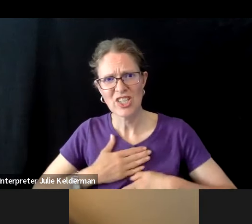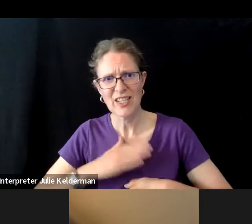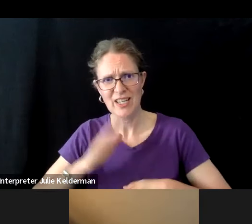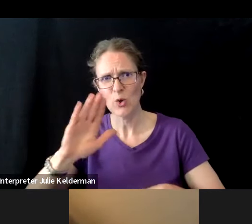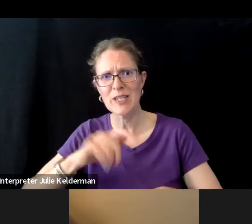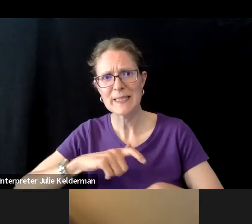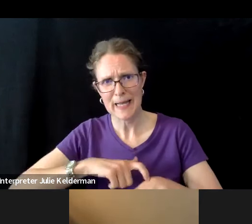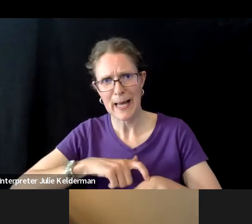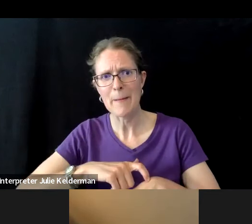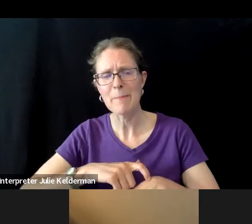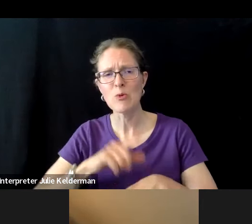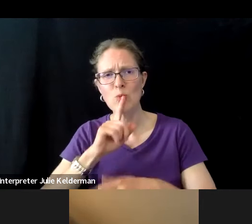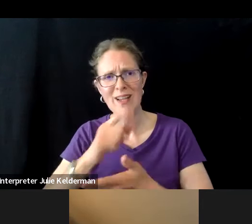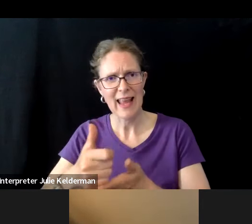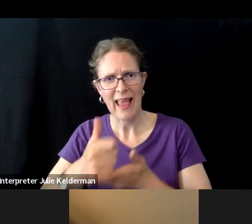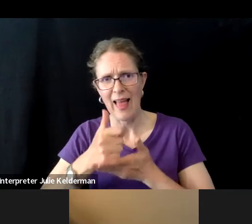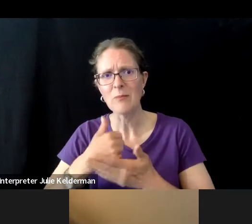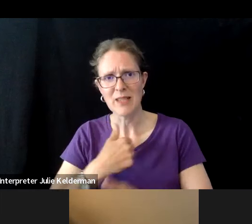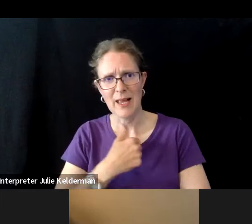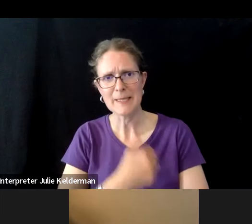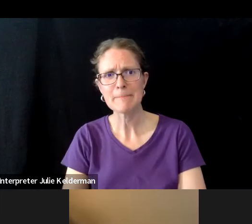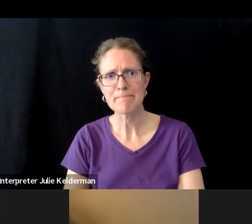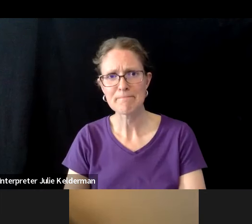to do this. It's very helpful for us.